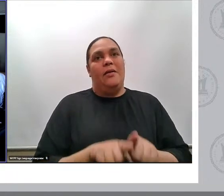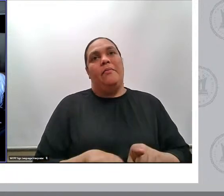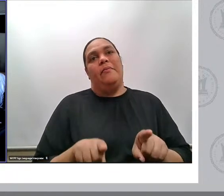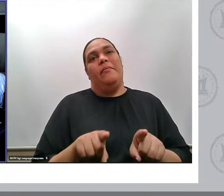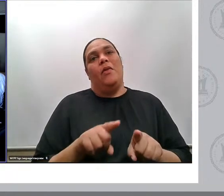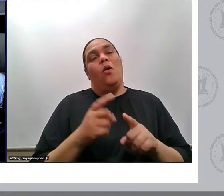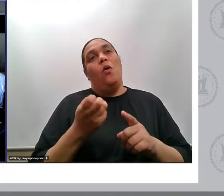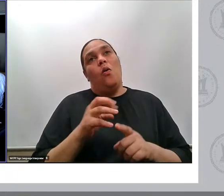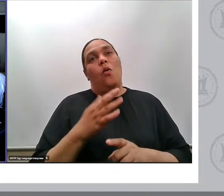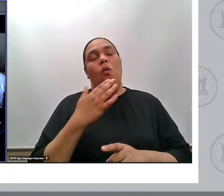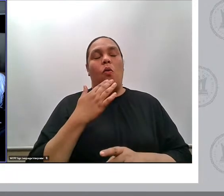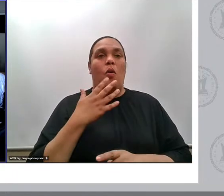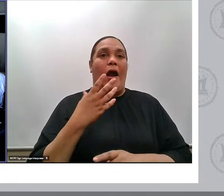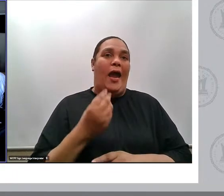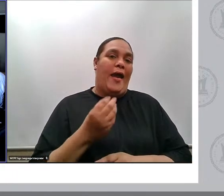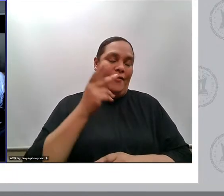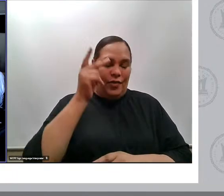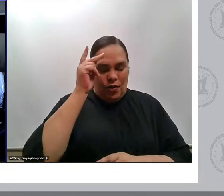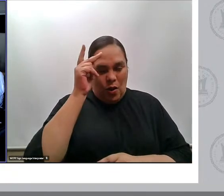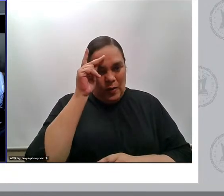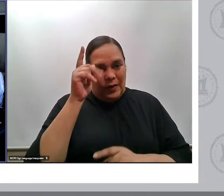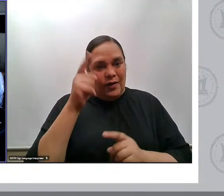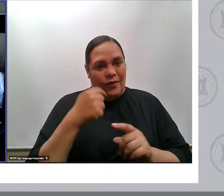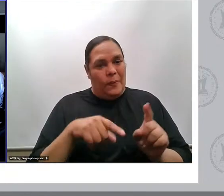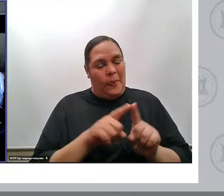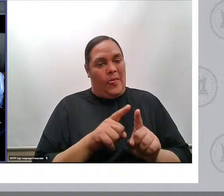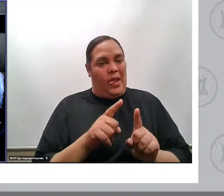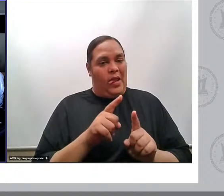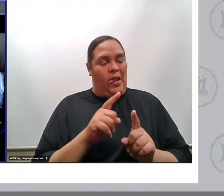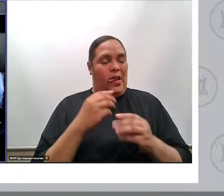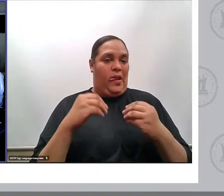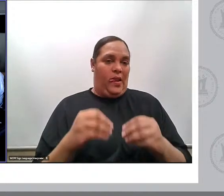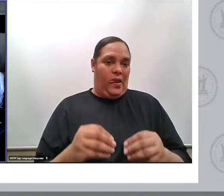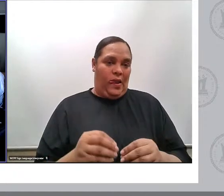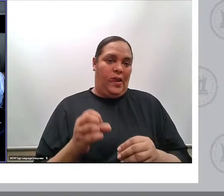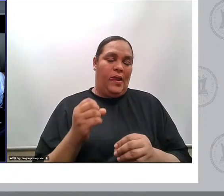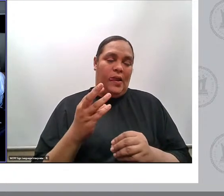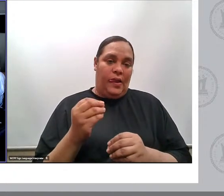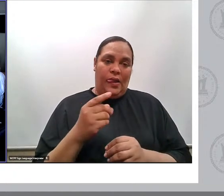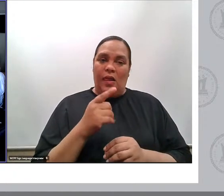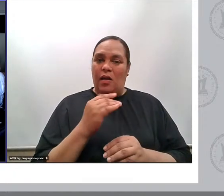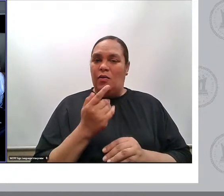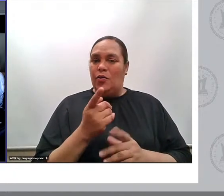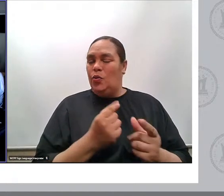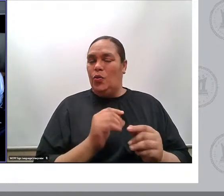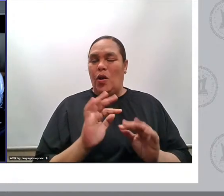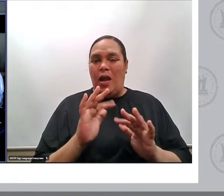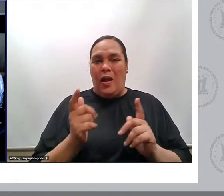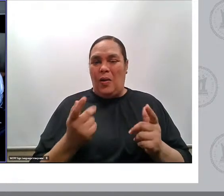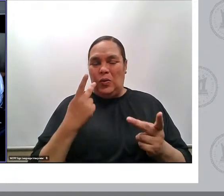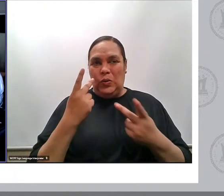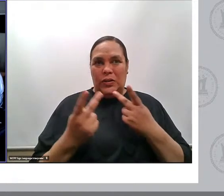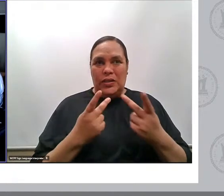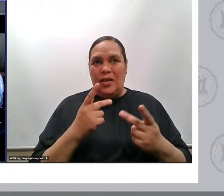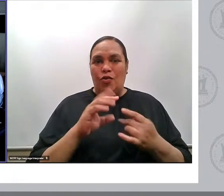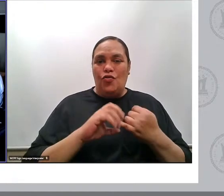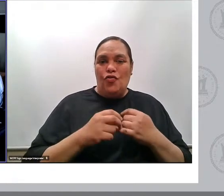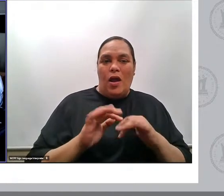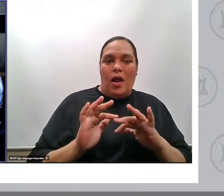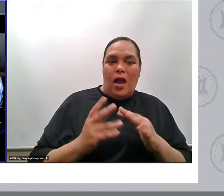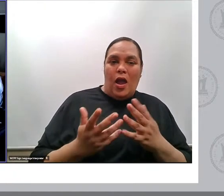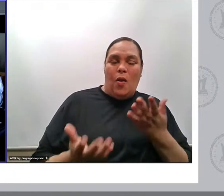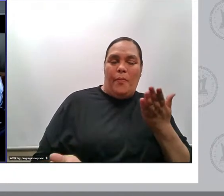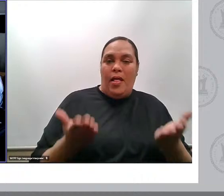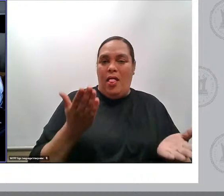or who may have some knowledge of the same industry. So how do you measure, or how do you try and